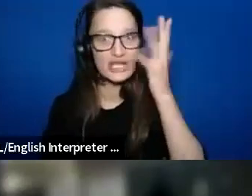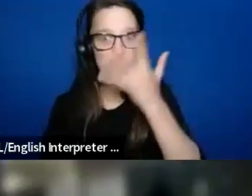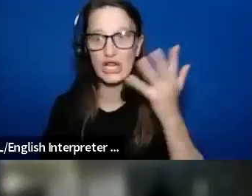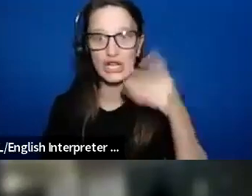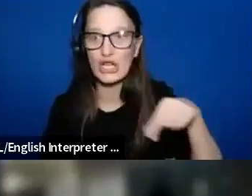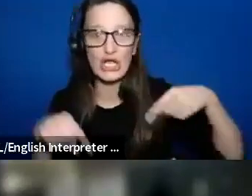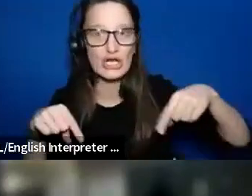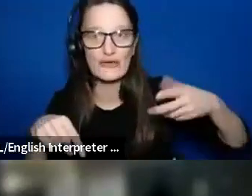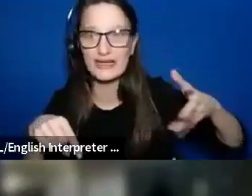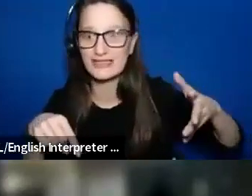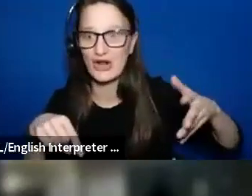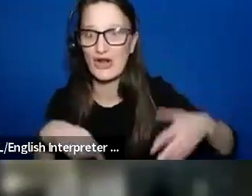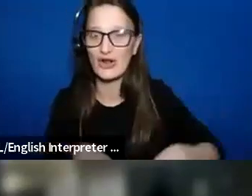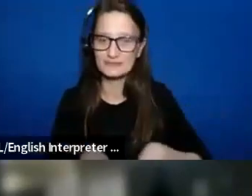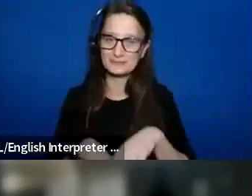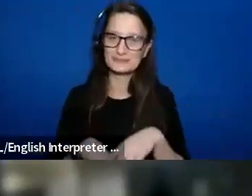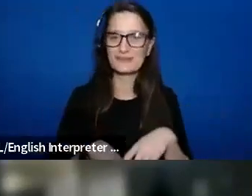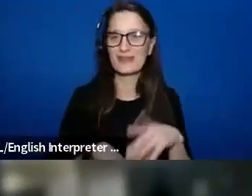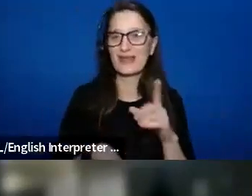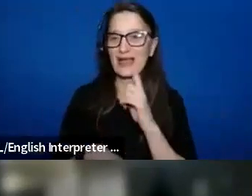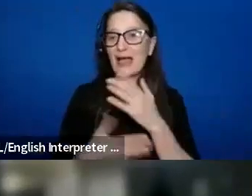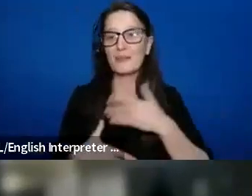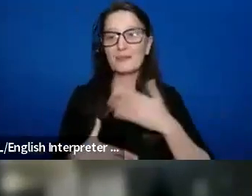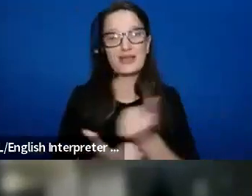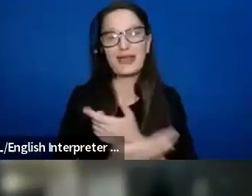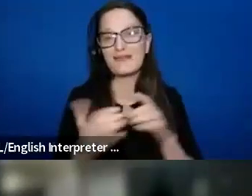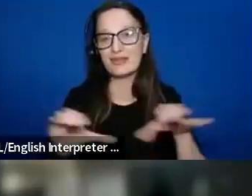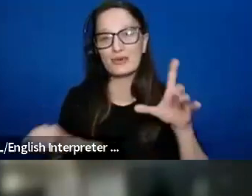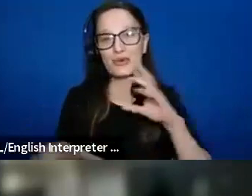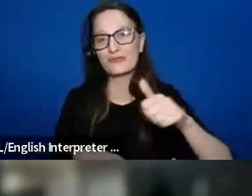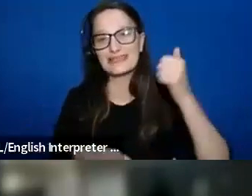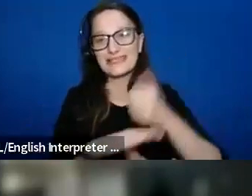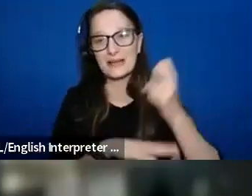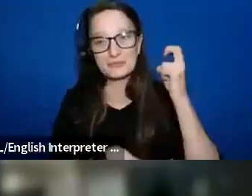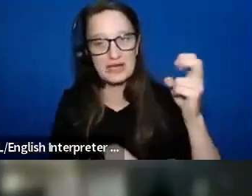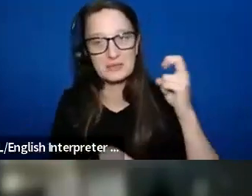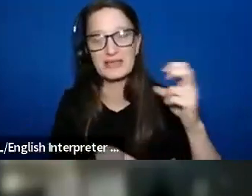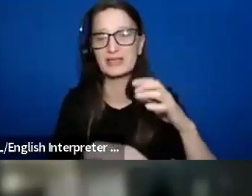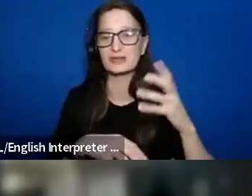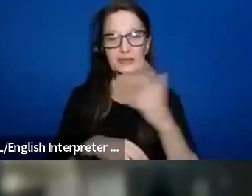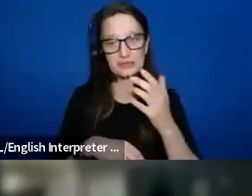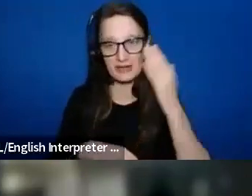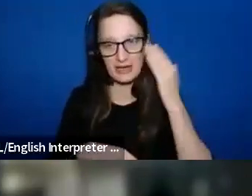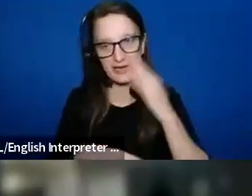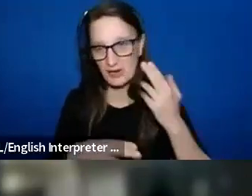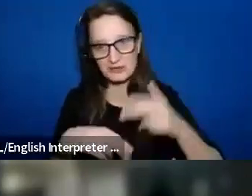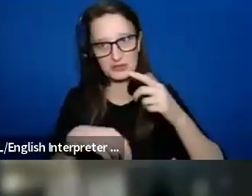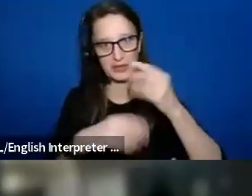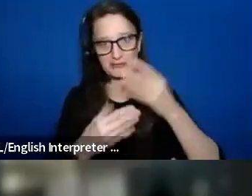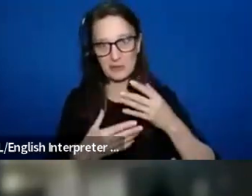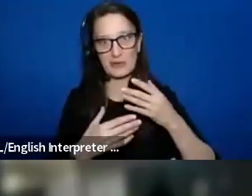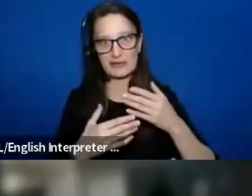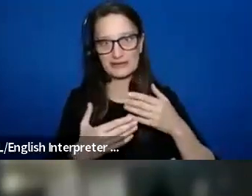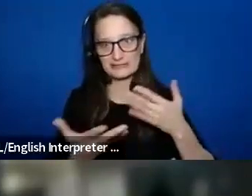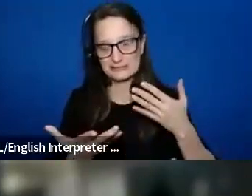I appreciate all that you guys are doing to get the transportation things set up and arranged. It's kind of short notice for everyone to